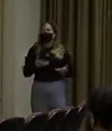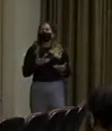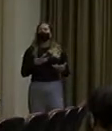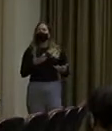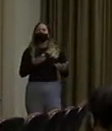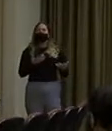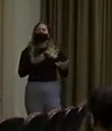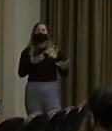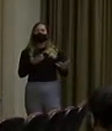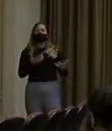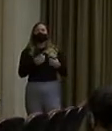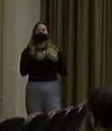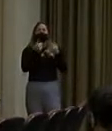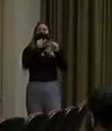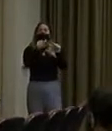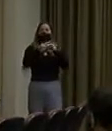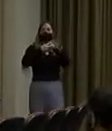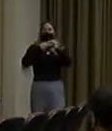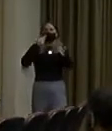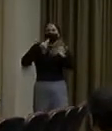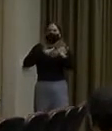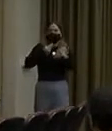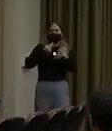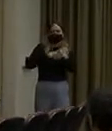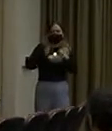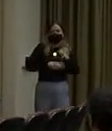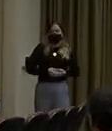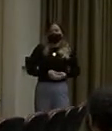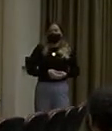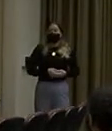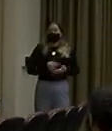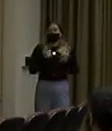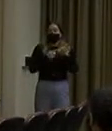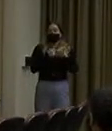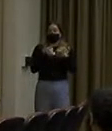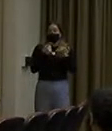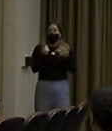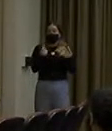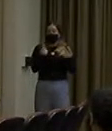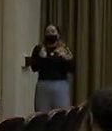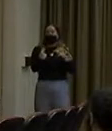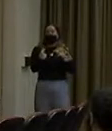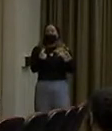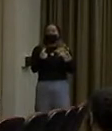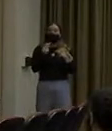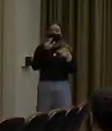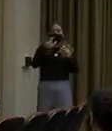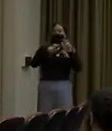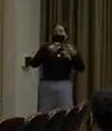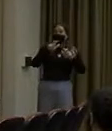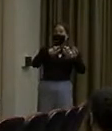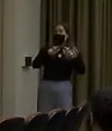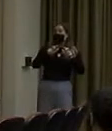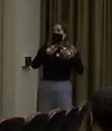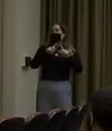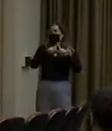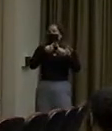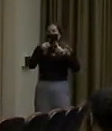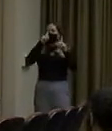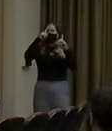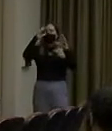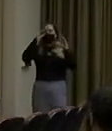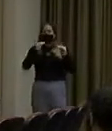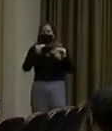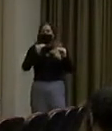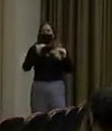We were trying to save money and help. One of the things that we did was what's called just-in-time inventory, and expecting that we were always going to